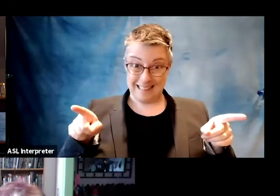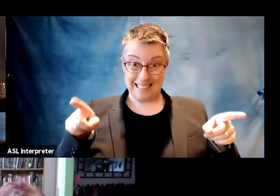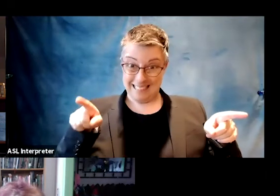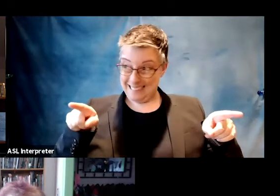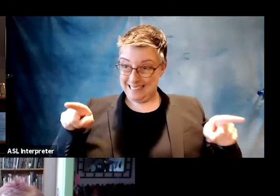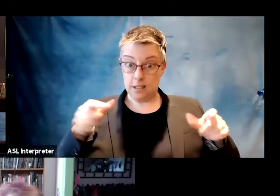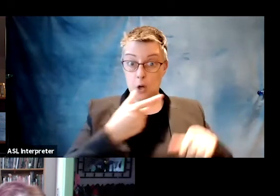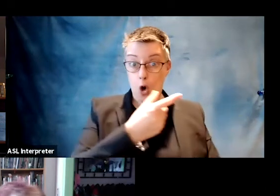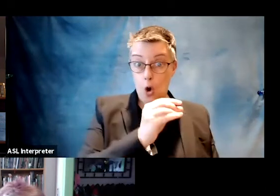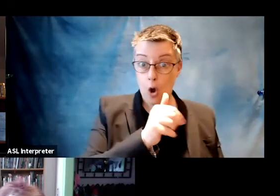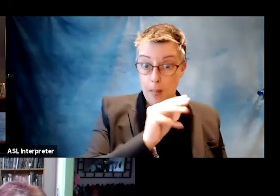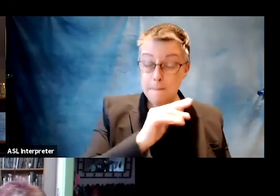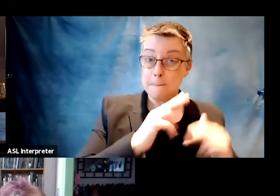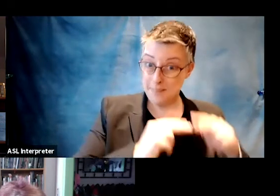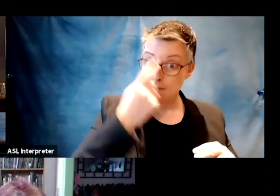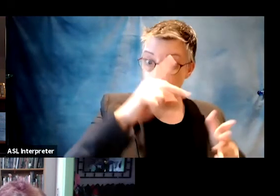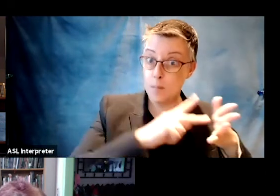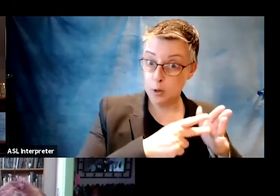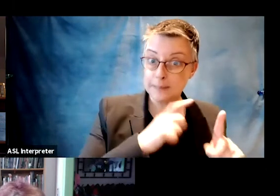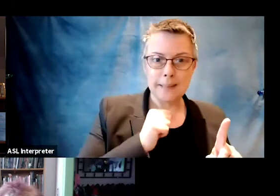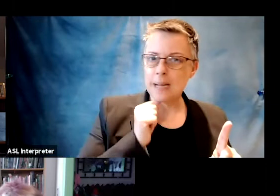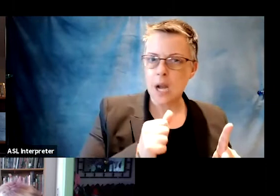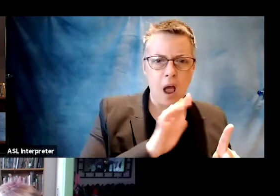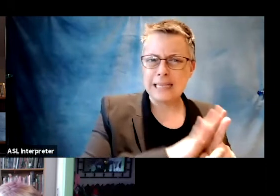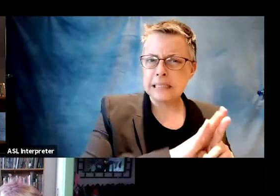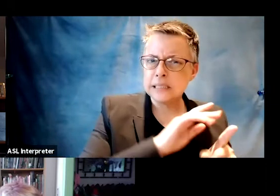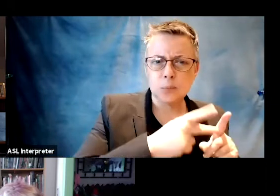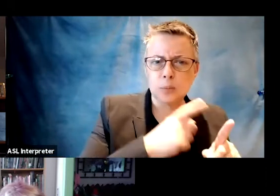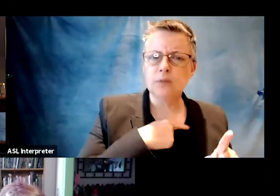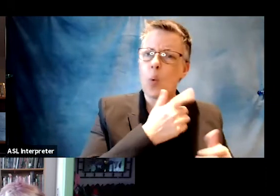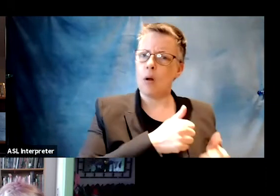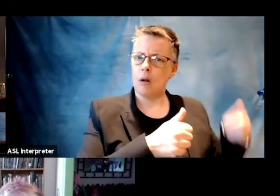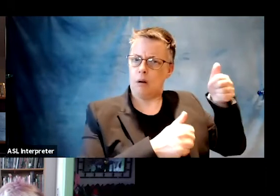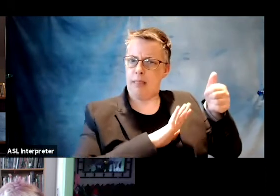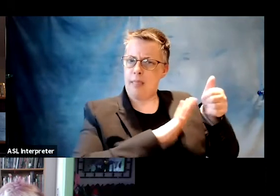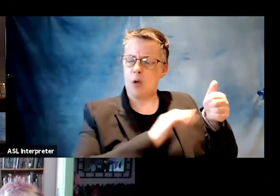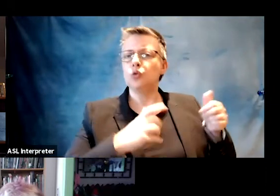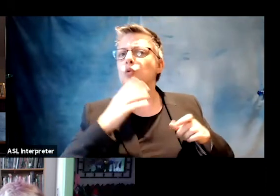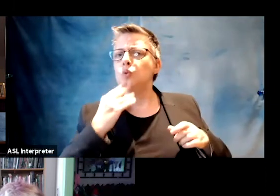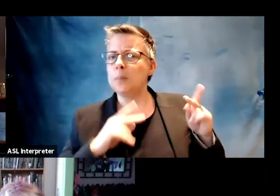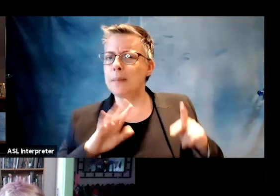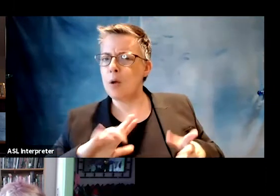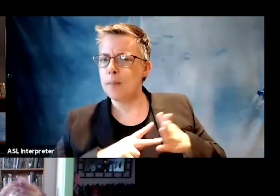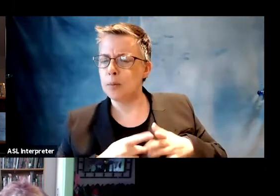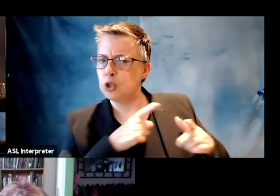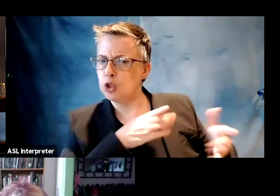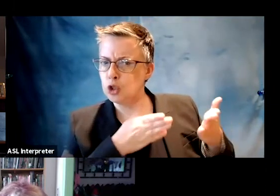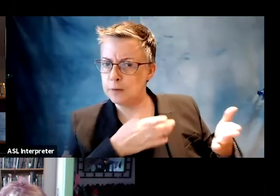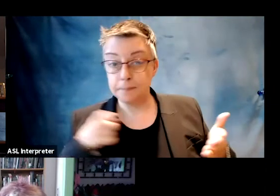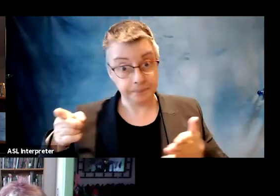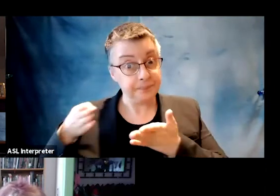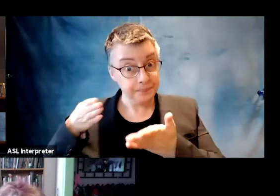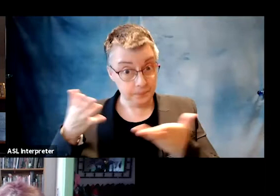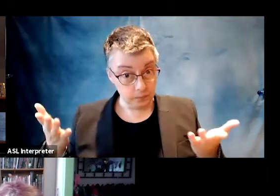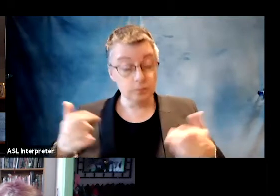Ever. The monsters are never built for their own purposes. So I was thinking about disabled people.